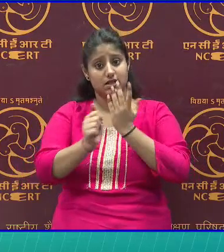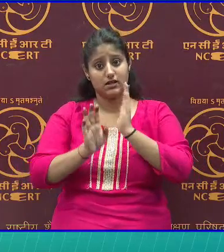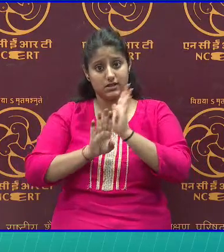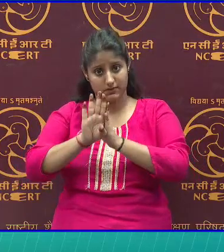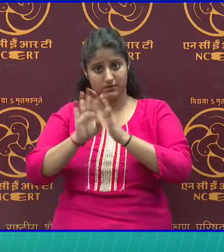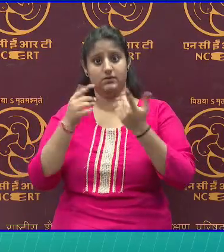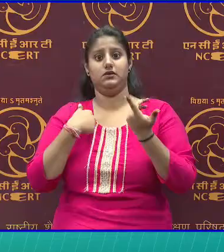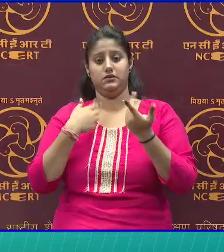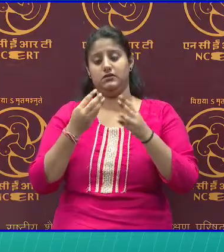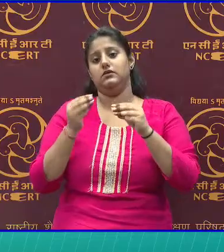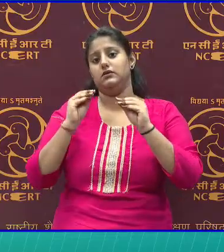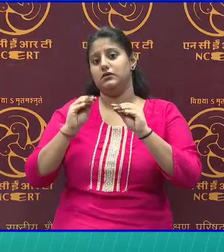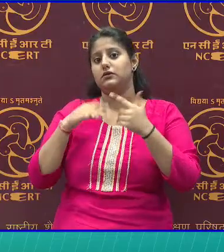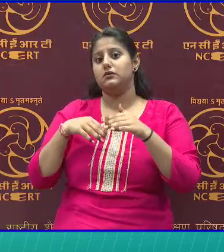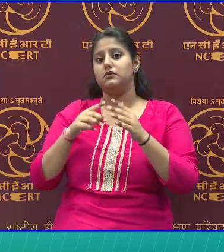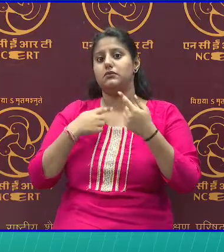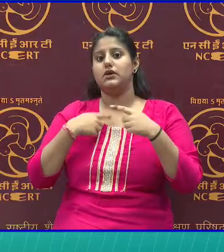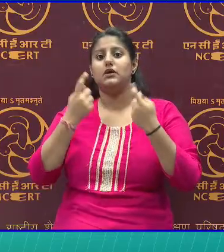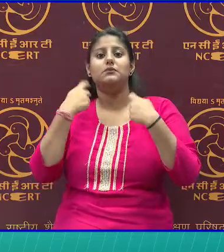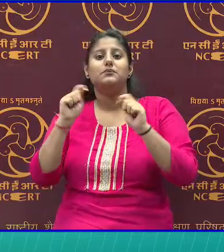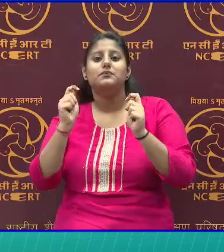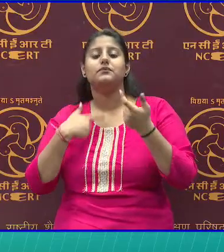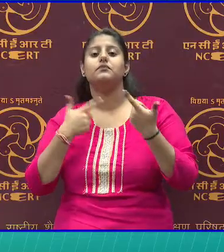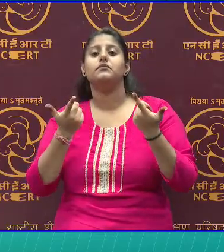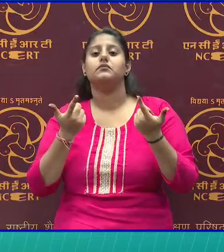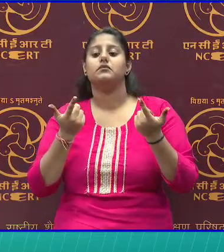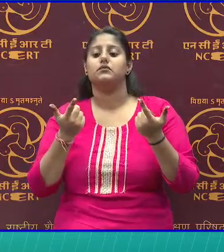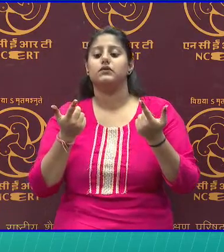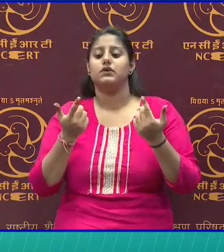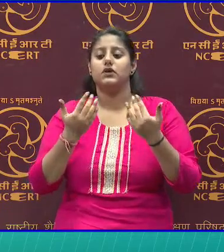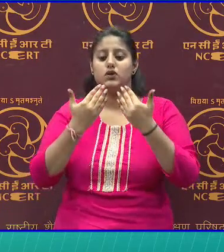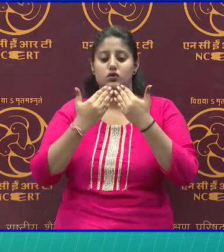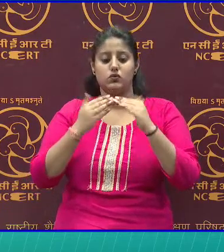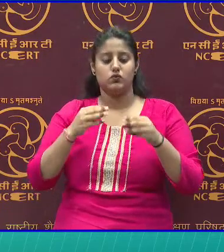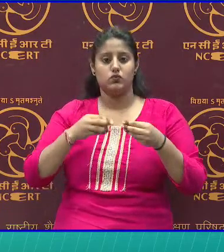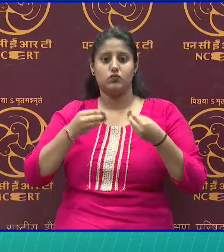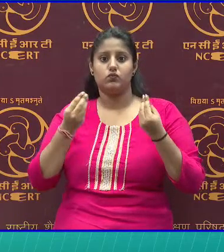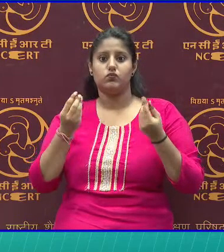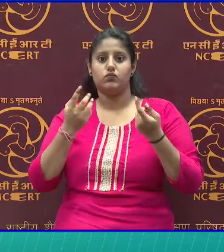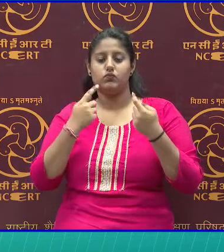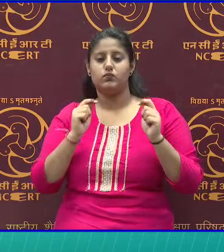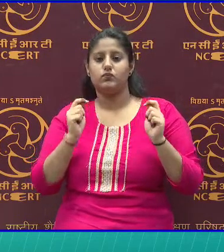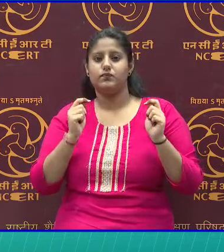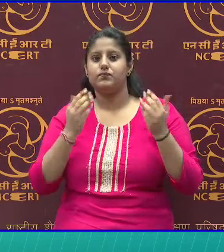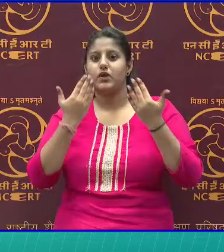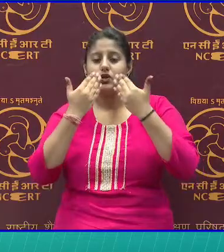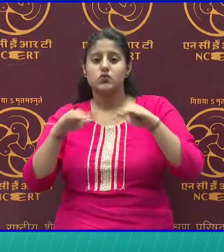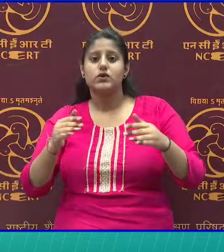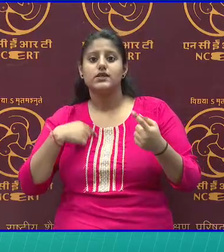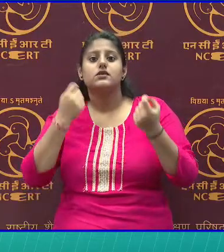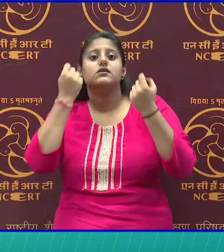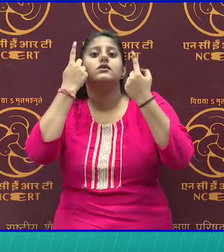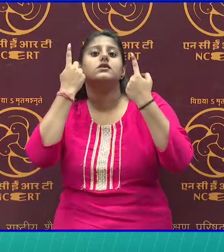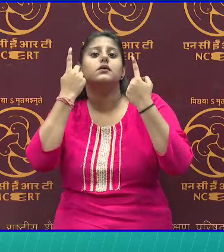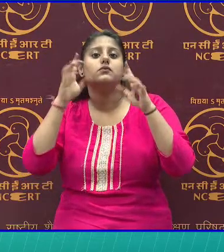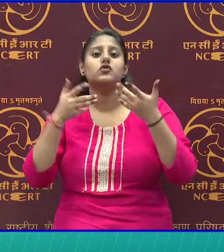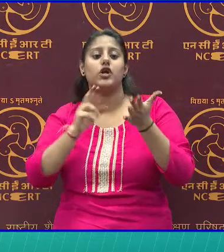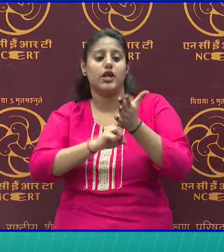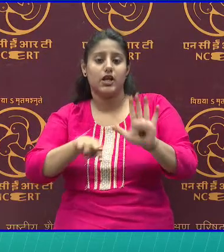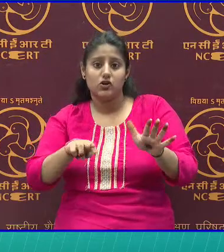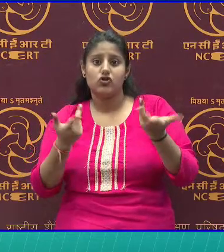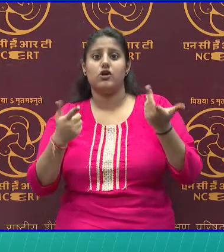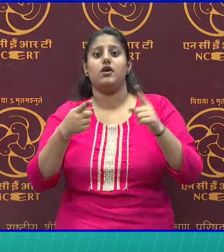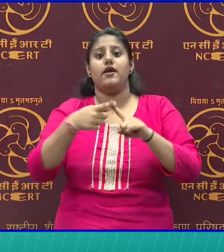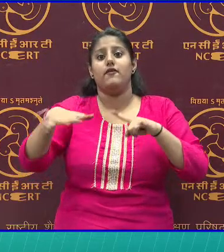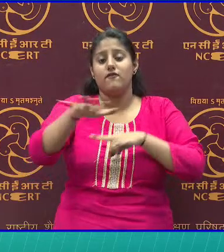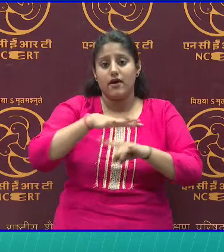curricular area. So our effort is that giving them understanding about the nature, about the